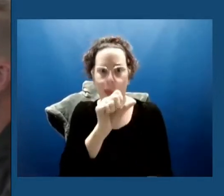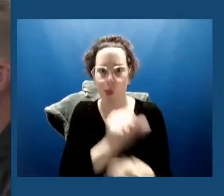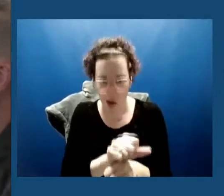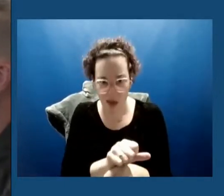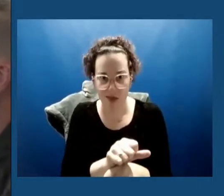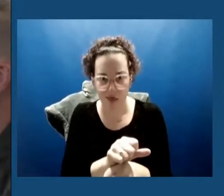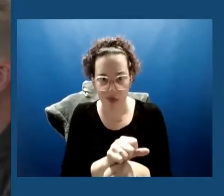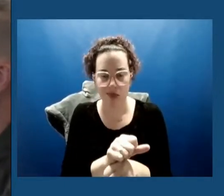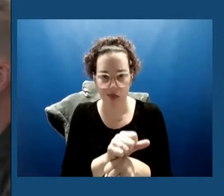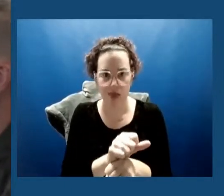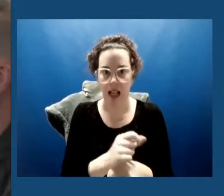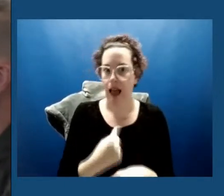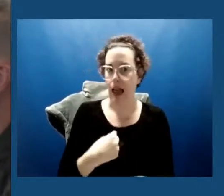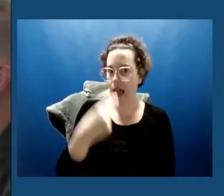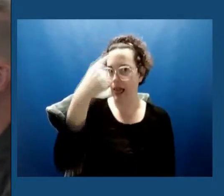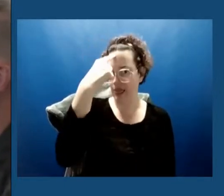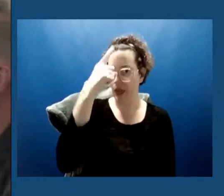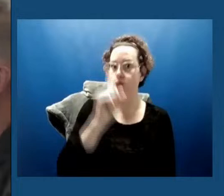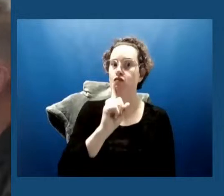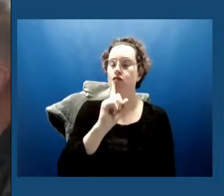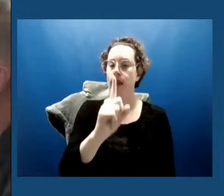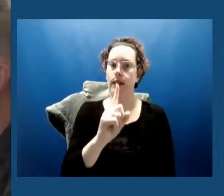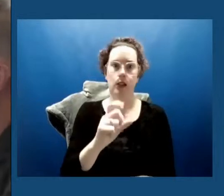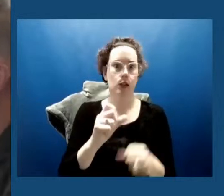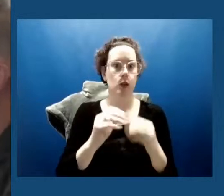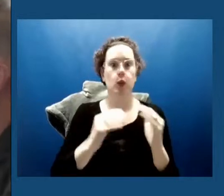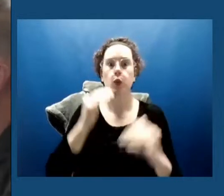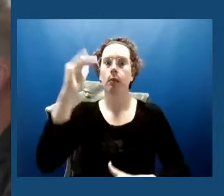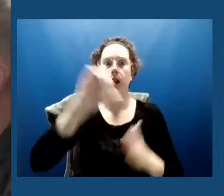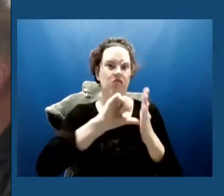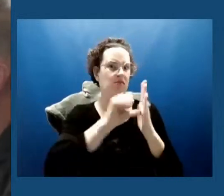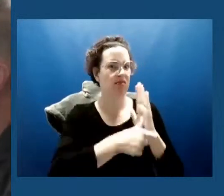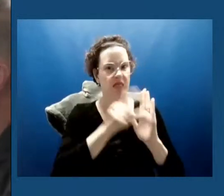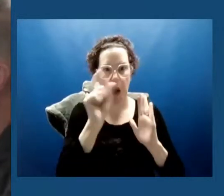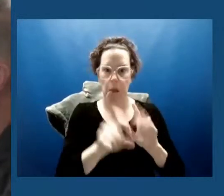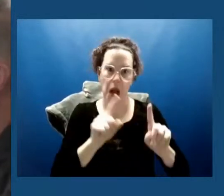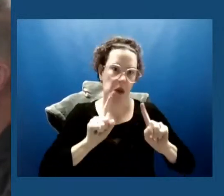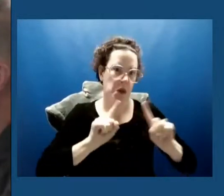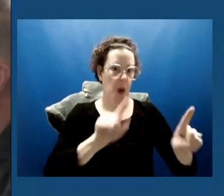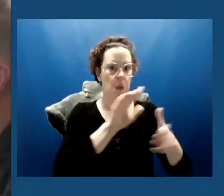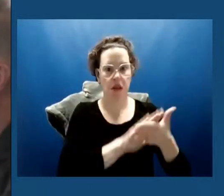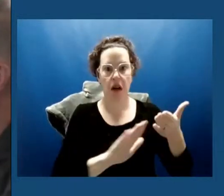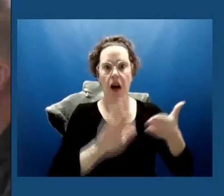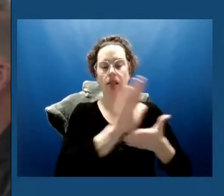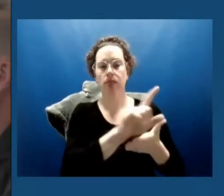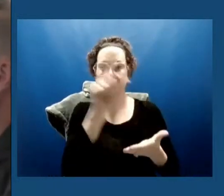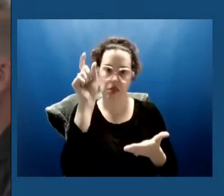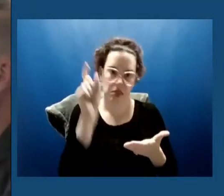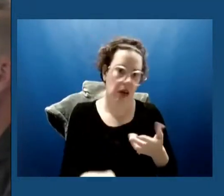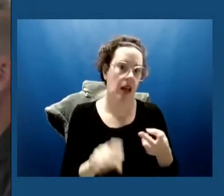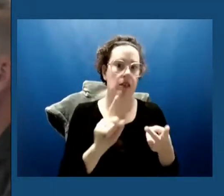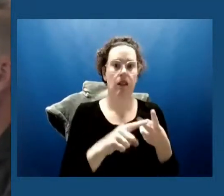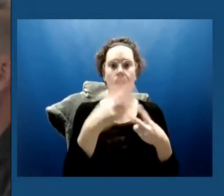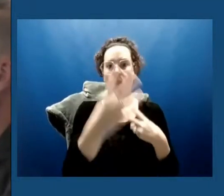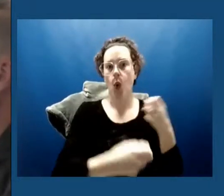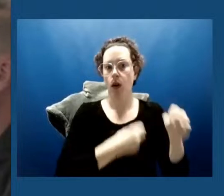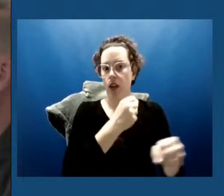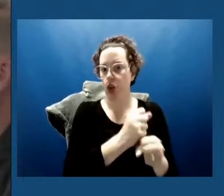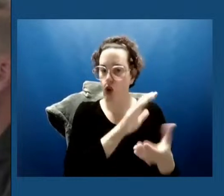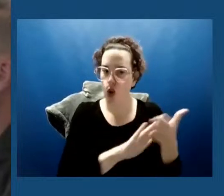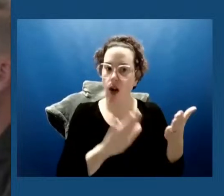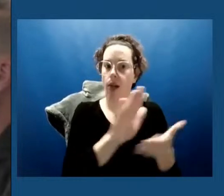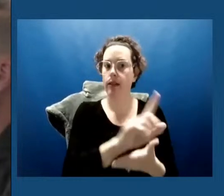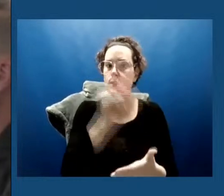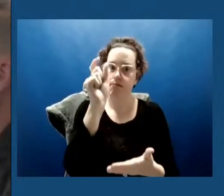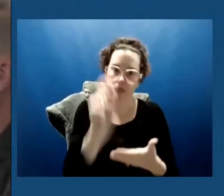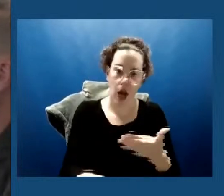think there's been an overemphasis on everyone must go to college, must go to a four-year college, you know,